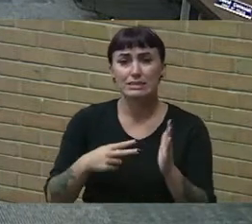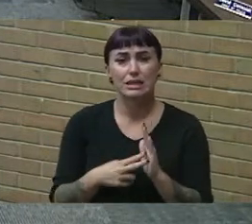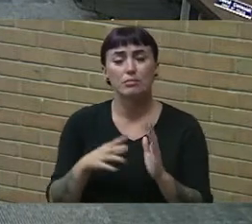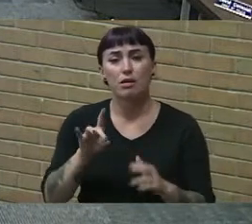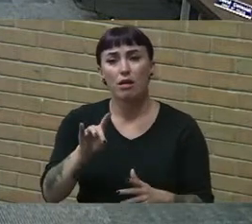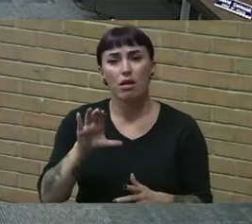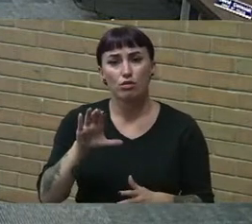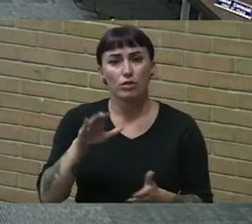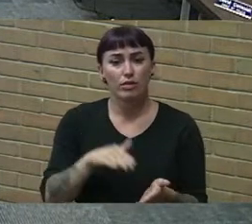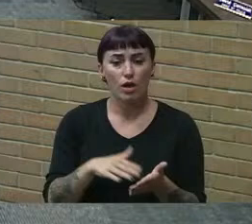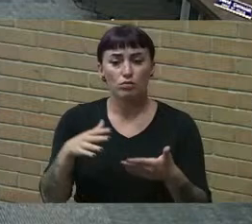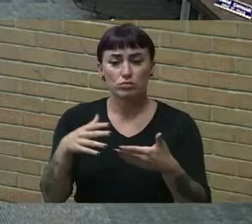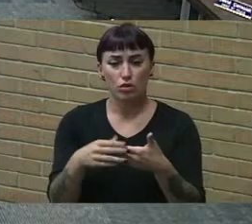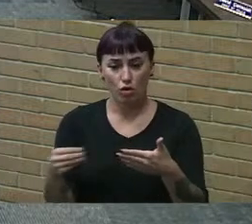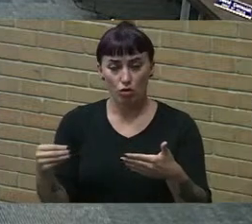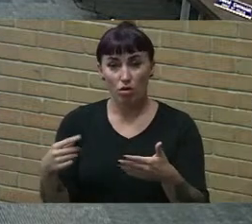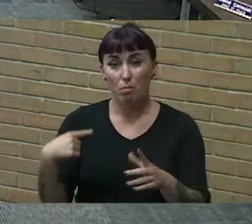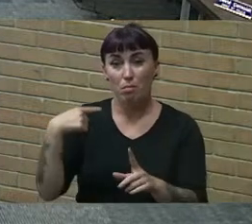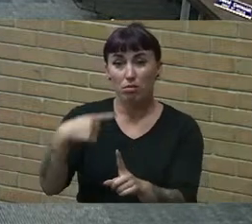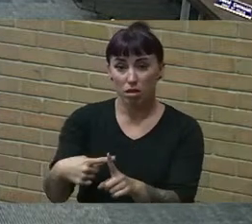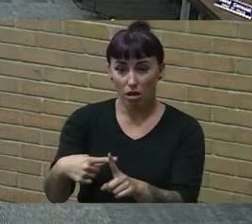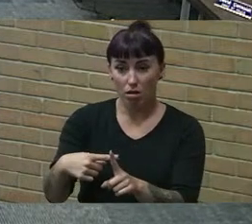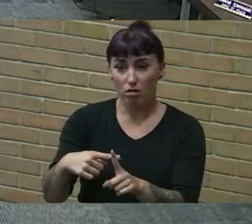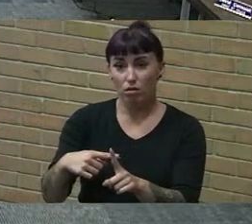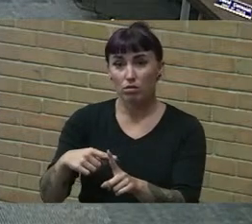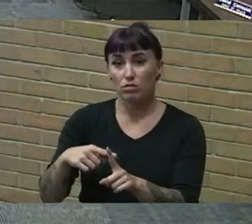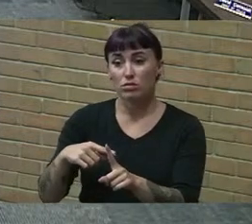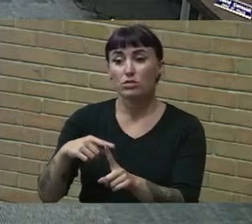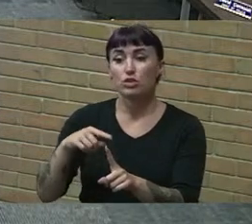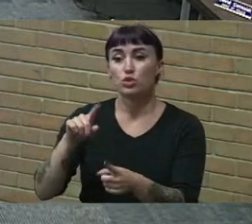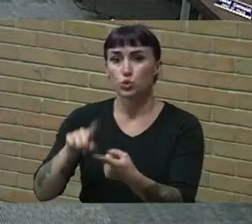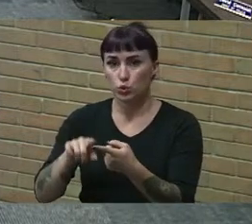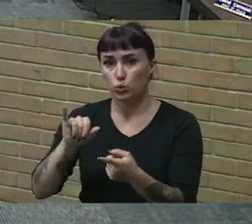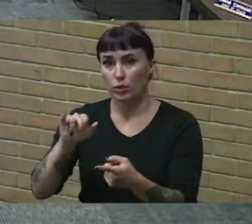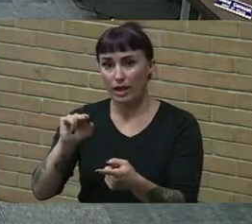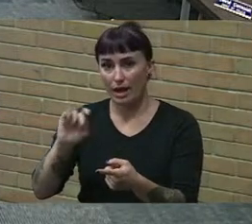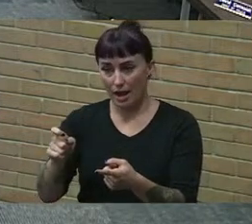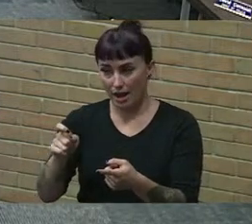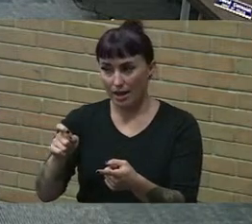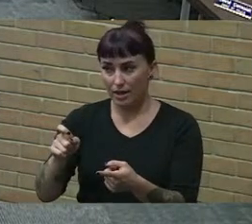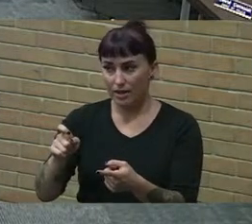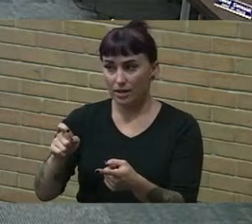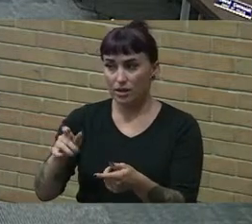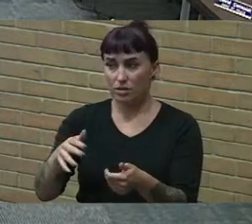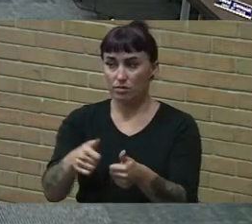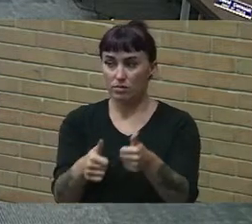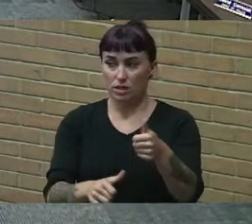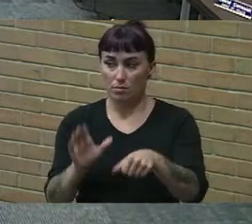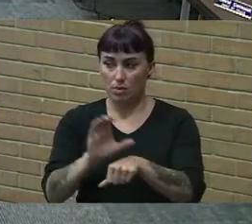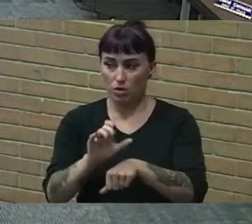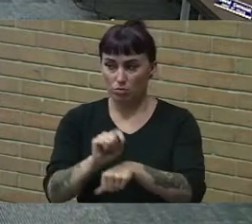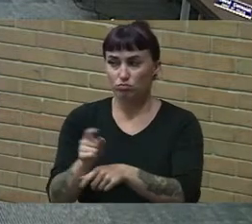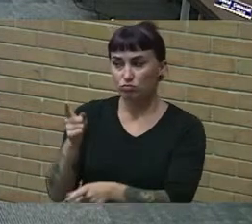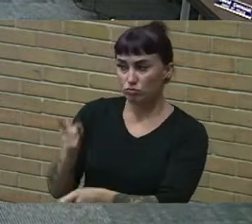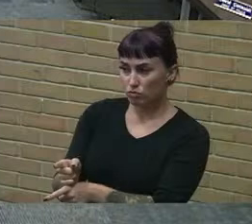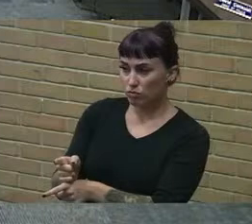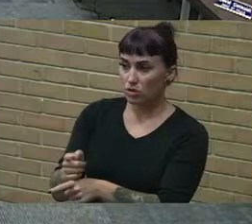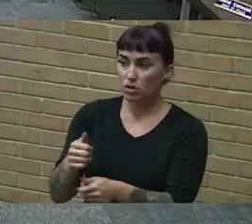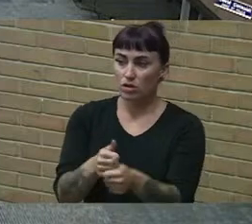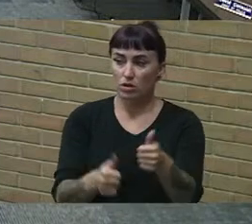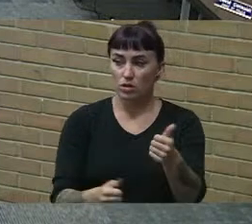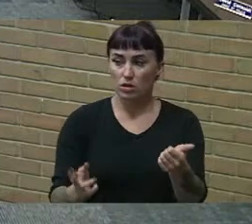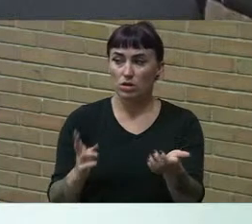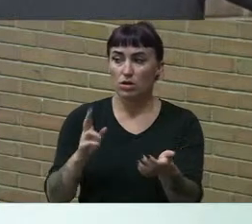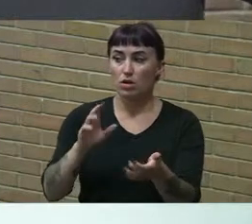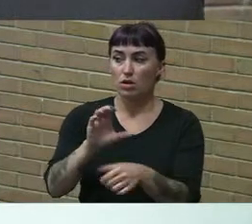be $800,000 plus to InX. Correct. They will sub-consultant. That's correct. Sub-consultants